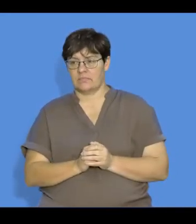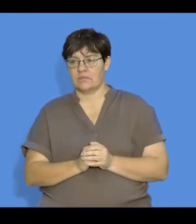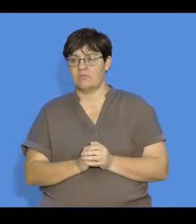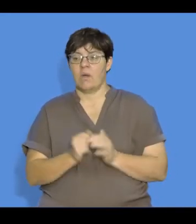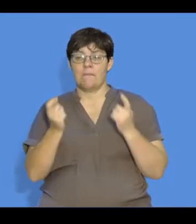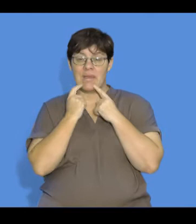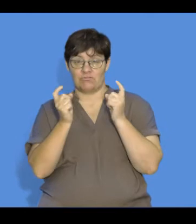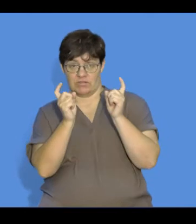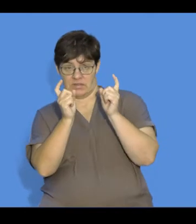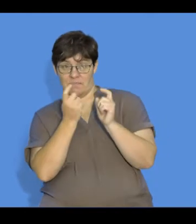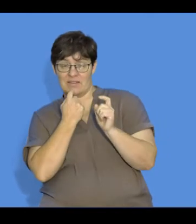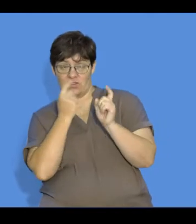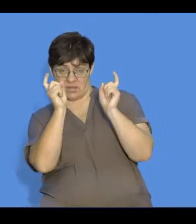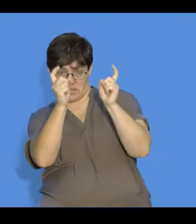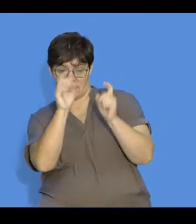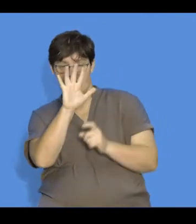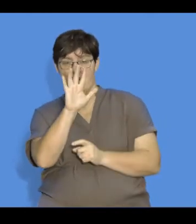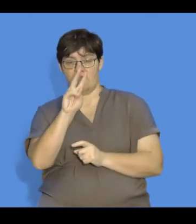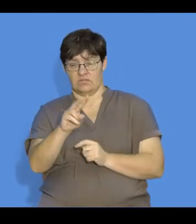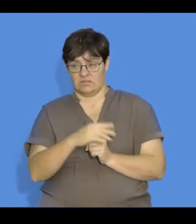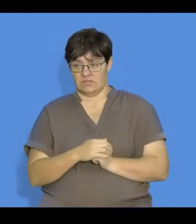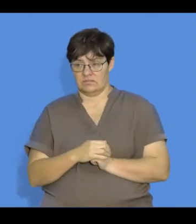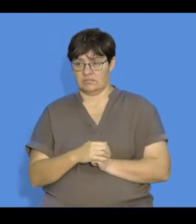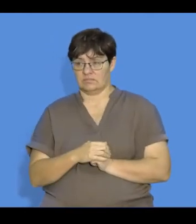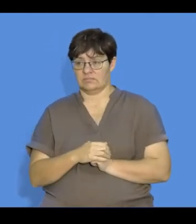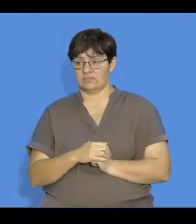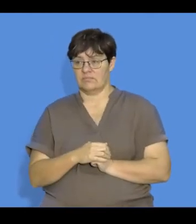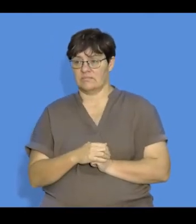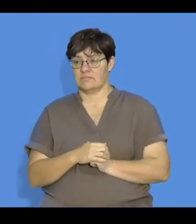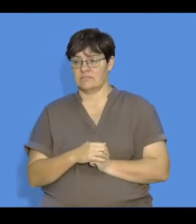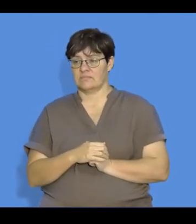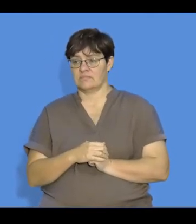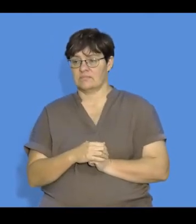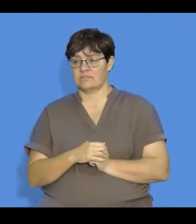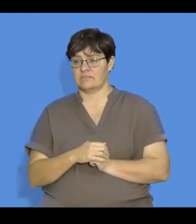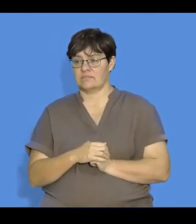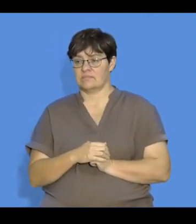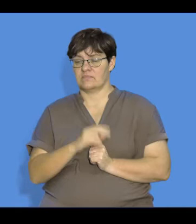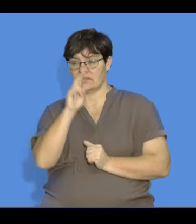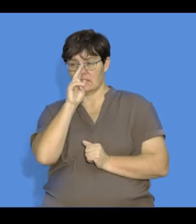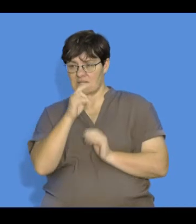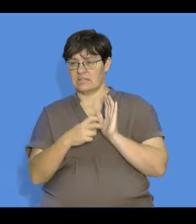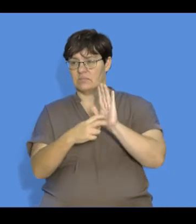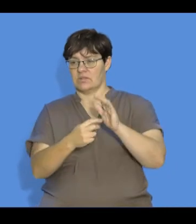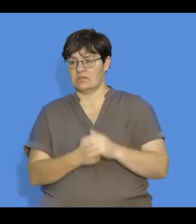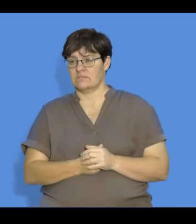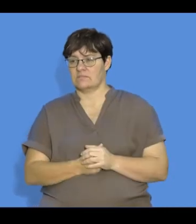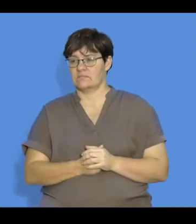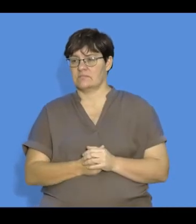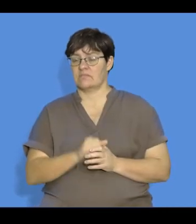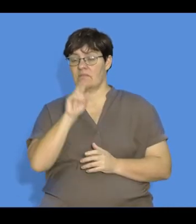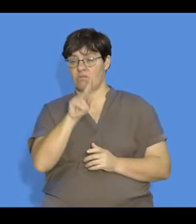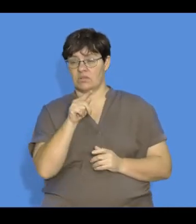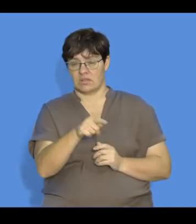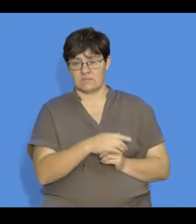voltage across the battery is equal to 5 volts, right? According to the readings from the simulation.